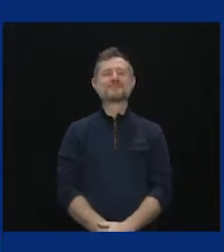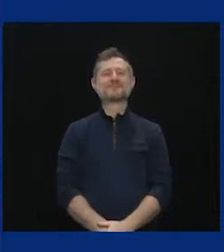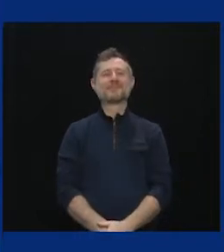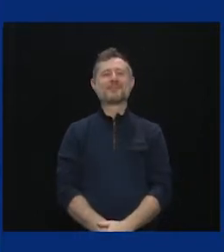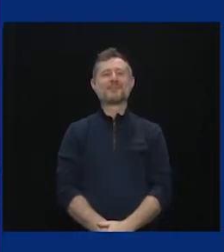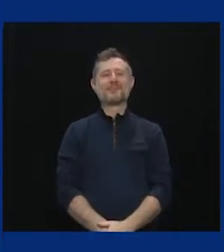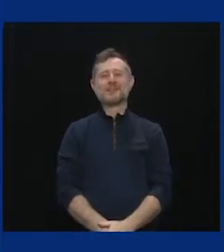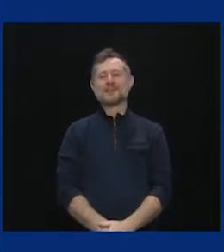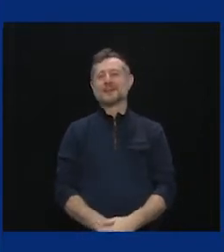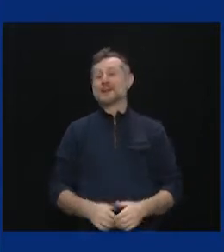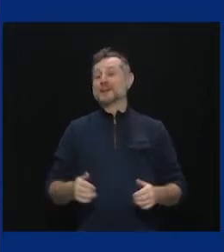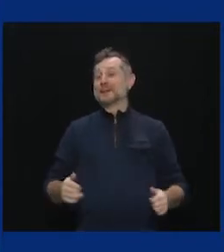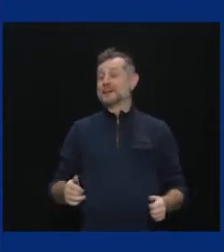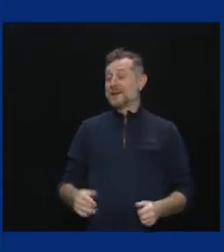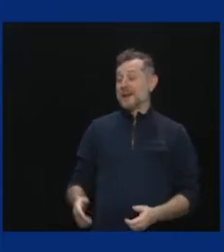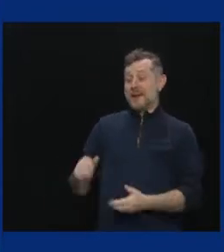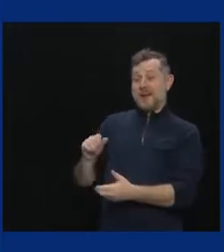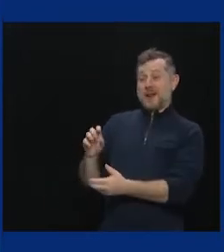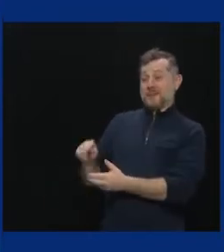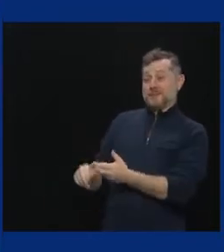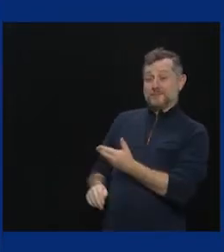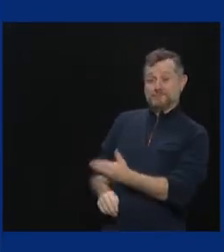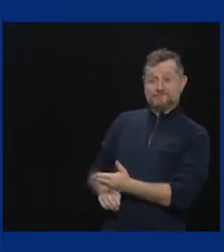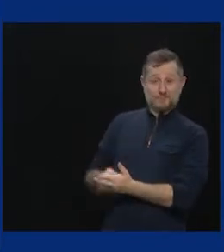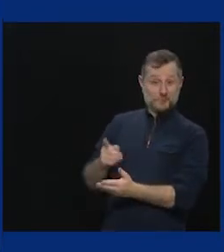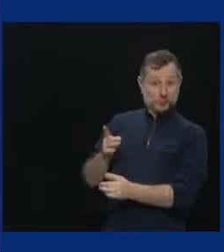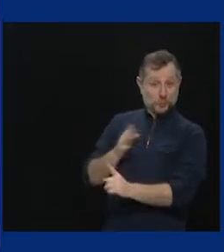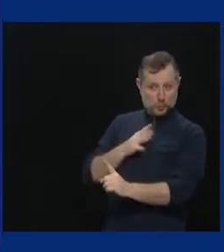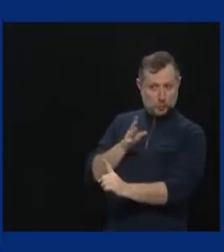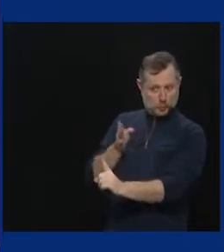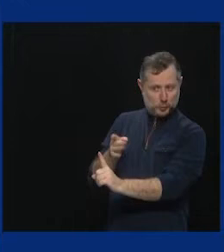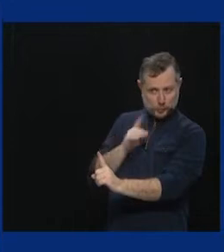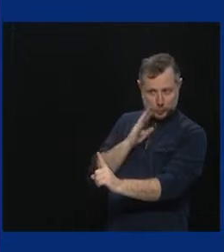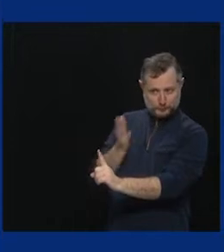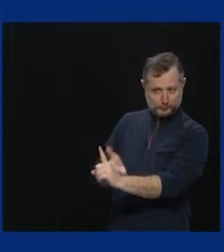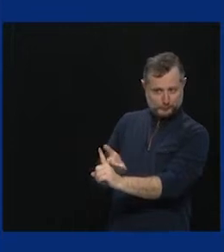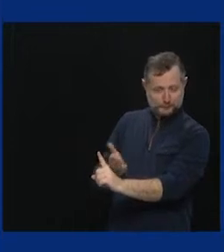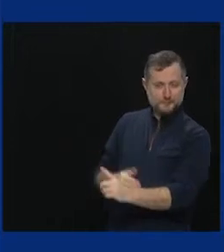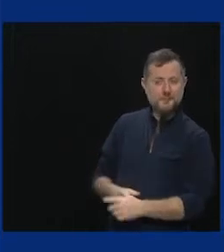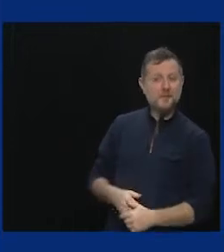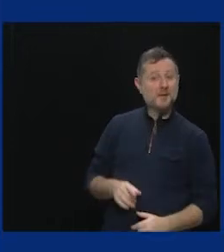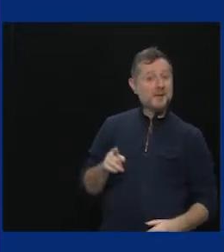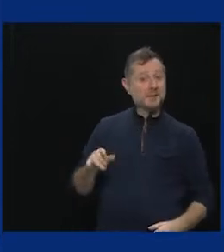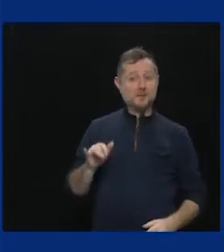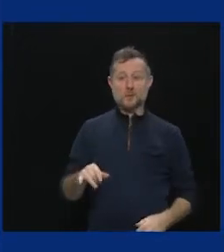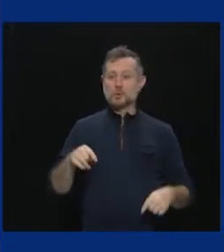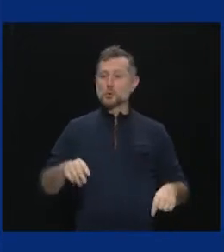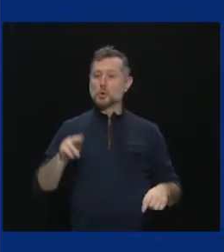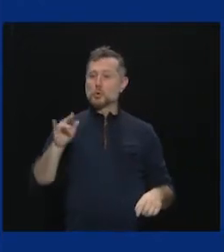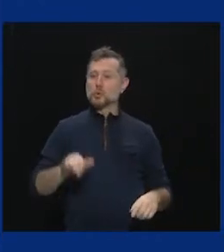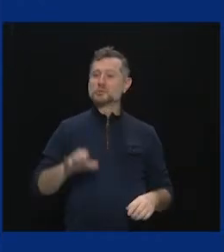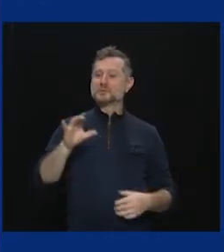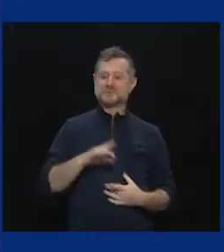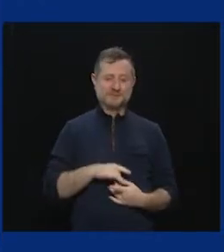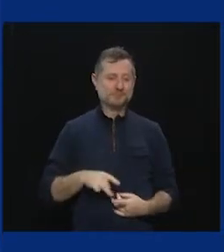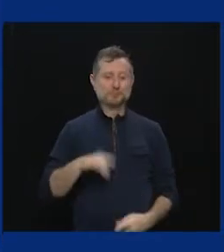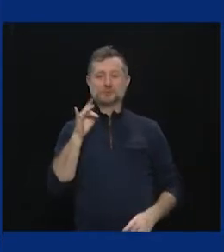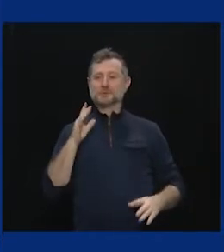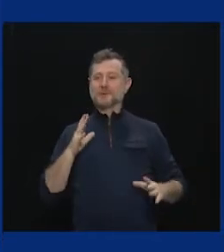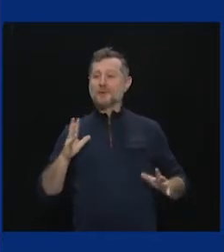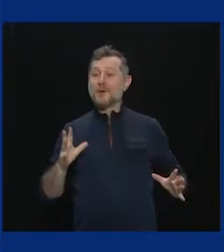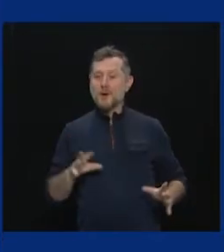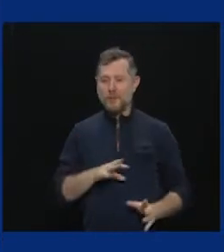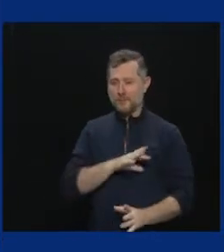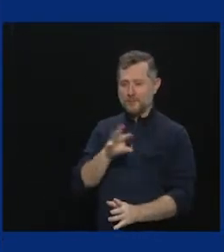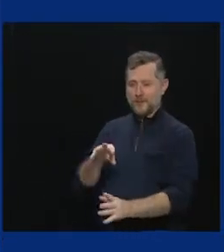Ellen, first of all, to you for embodying that New York spirit that you spoke of so eloquently. The fact that